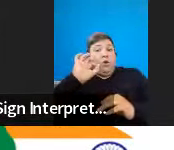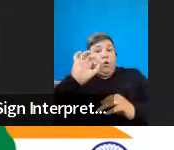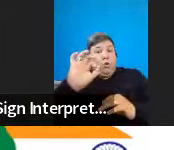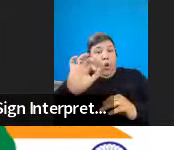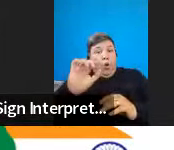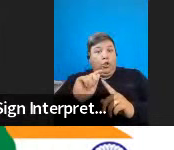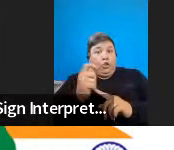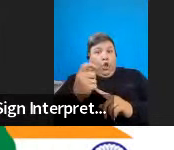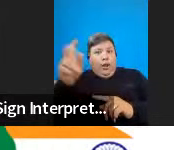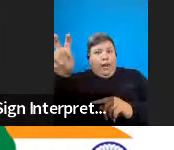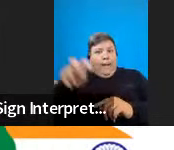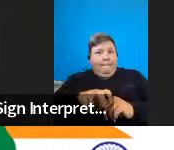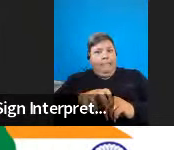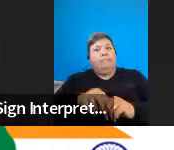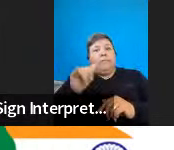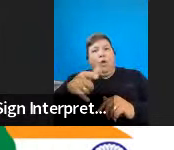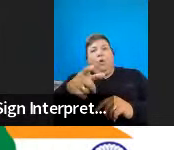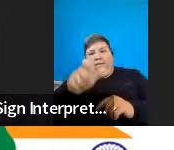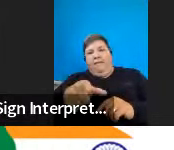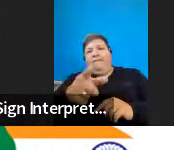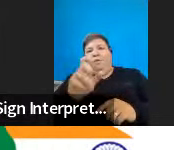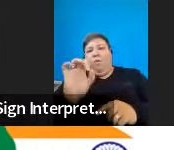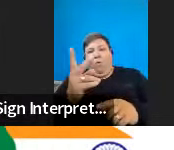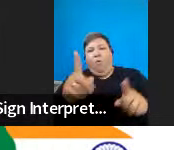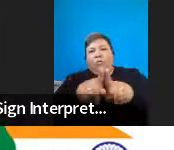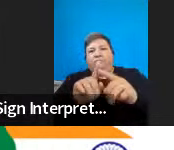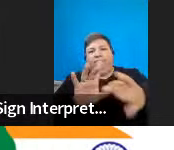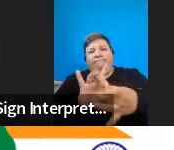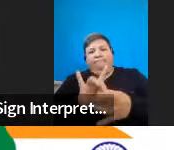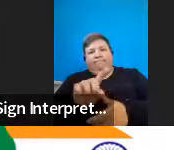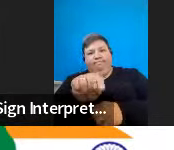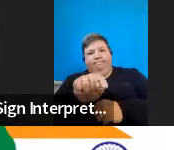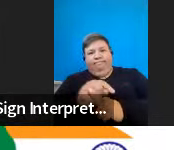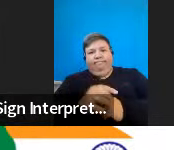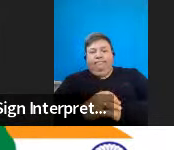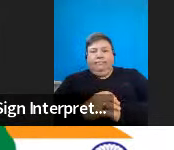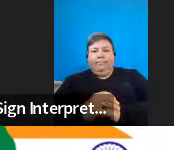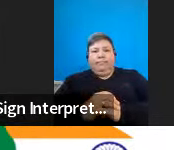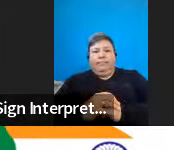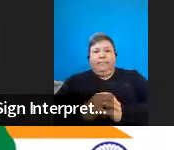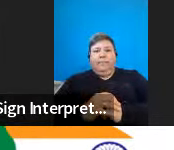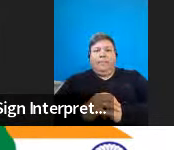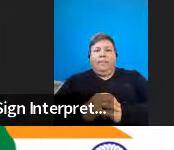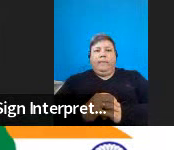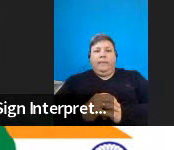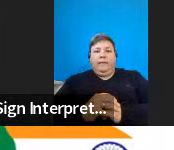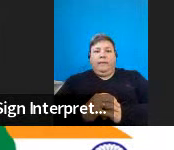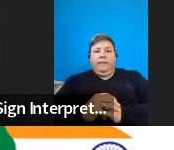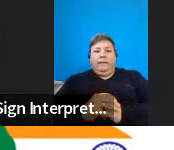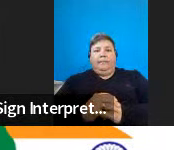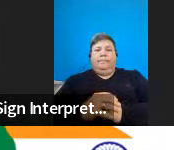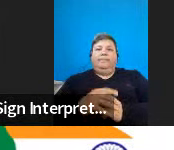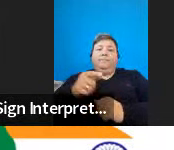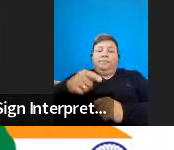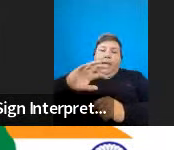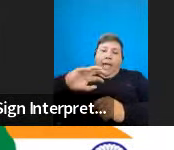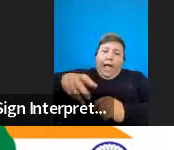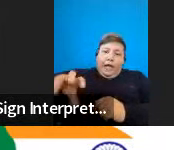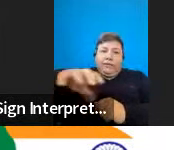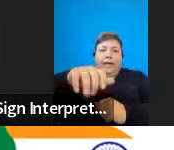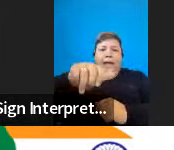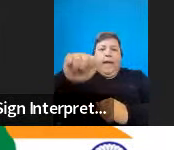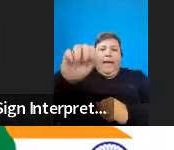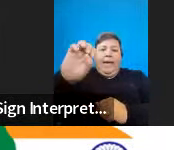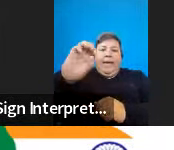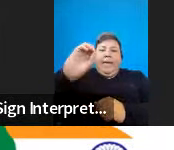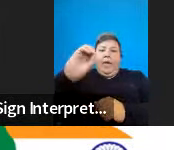now your 10 is here. So colleagues, the interagency AEO program, this